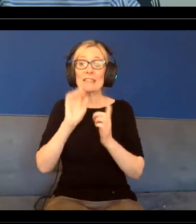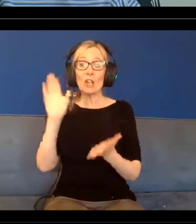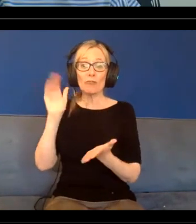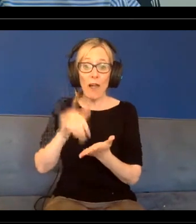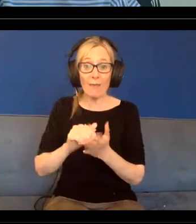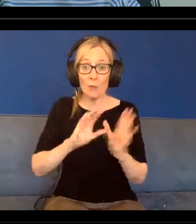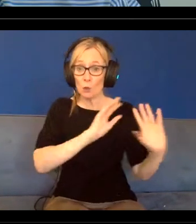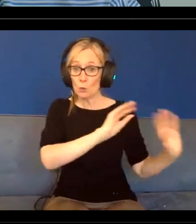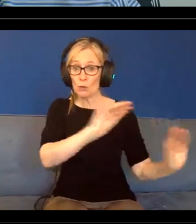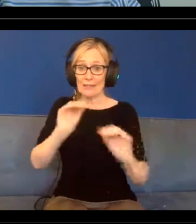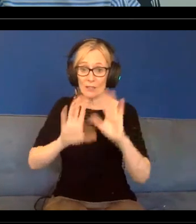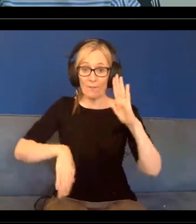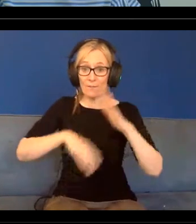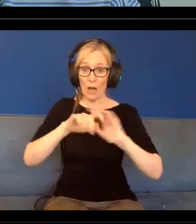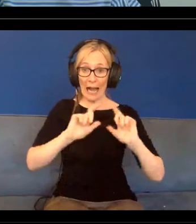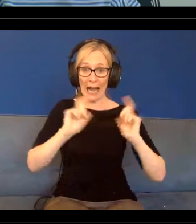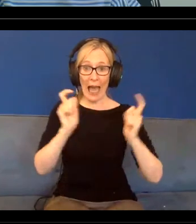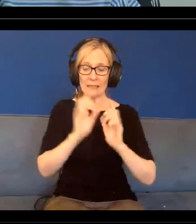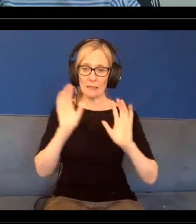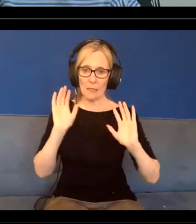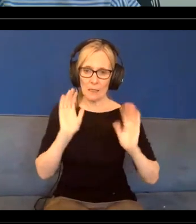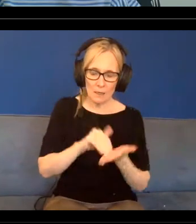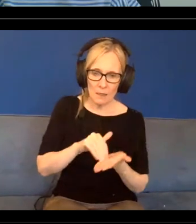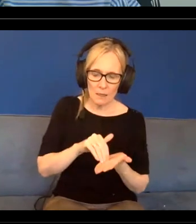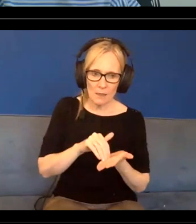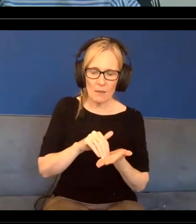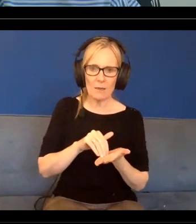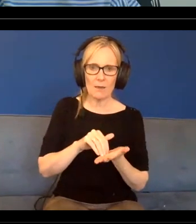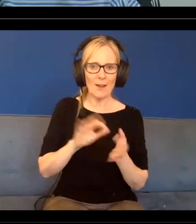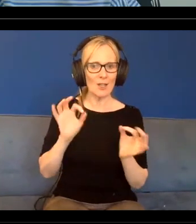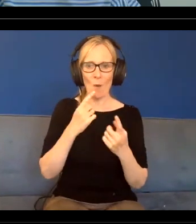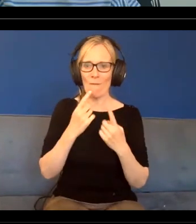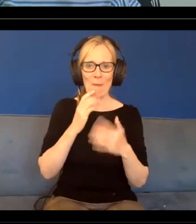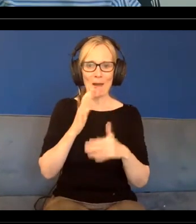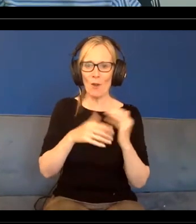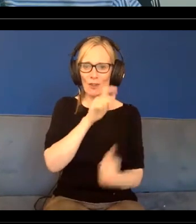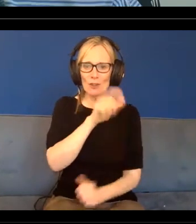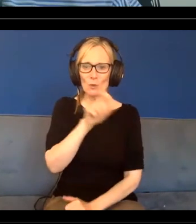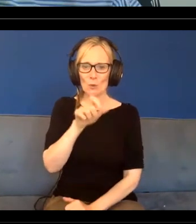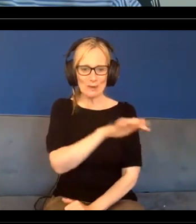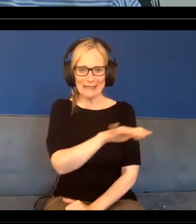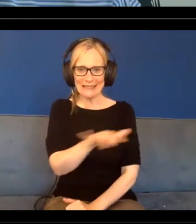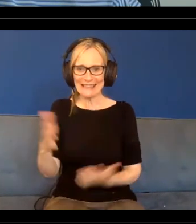primary school class, often with no information about the students that were in front of them.